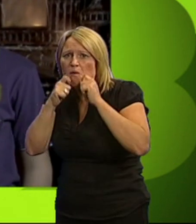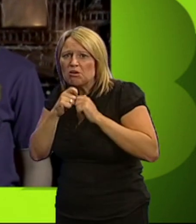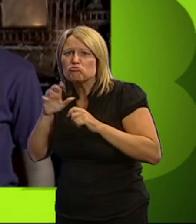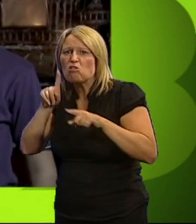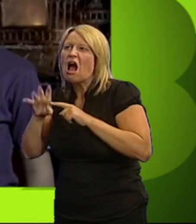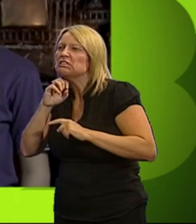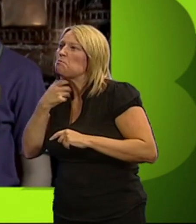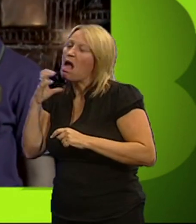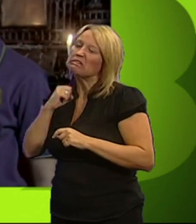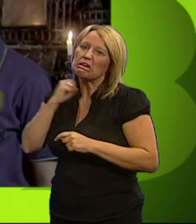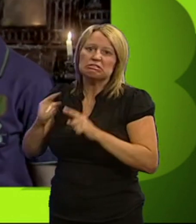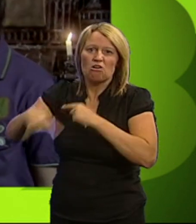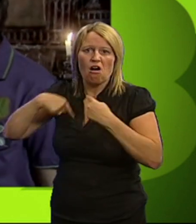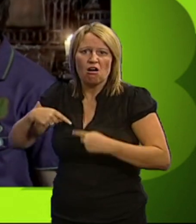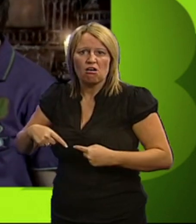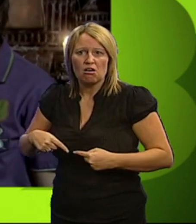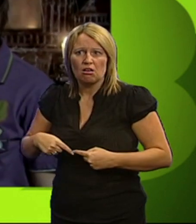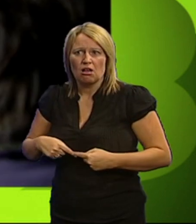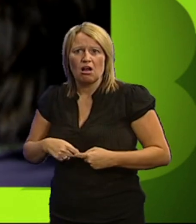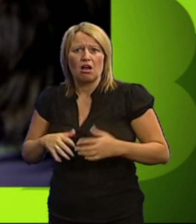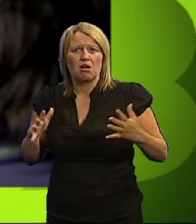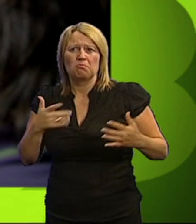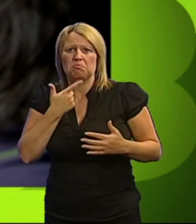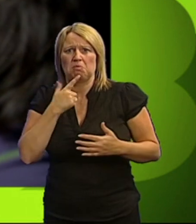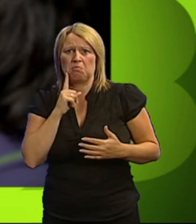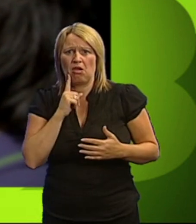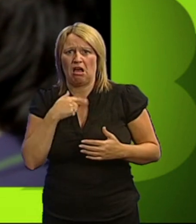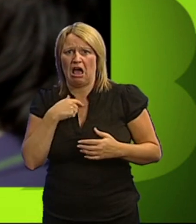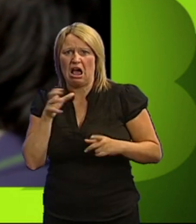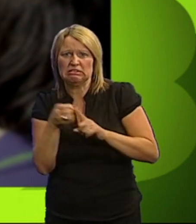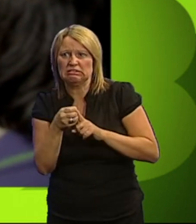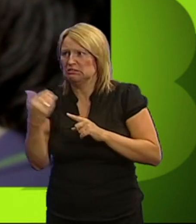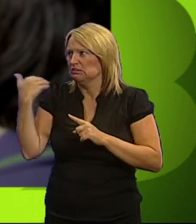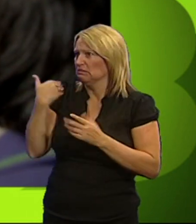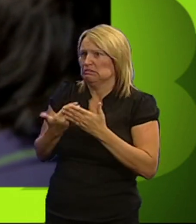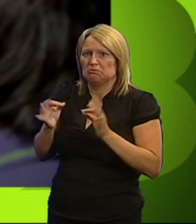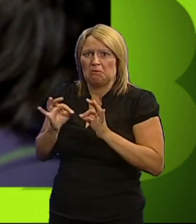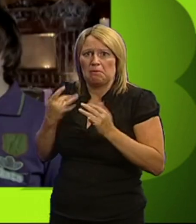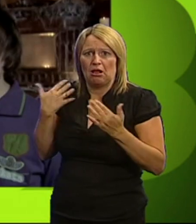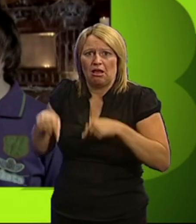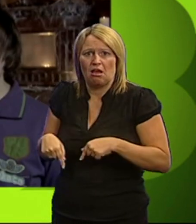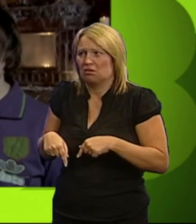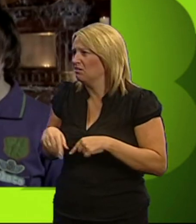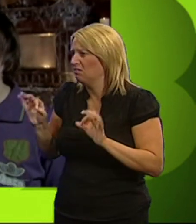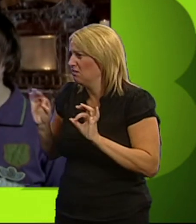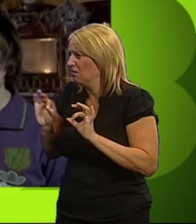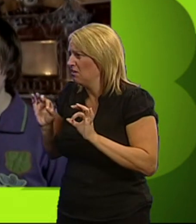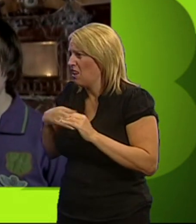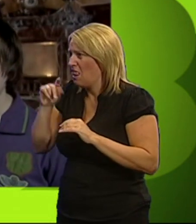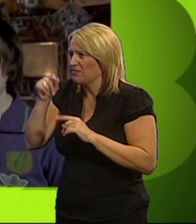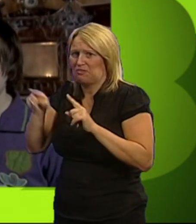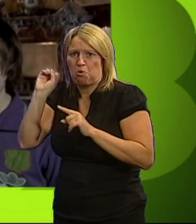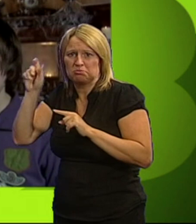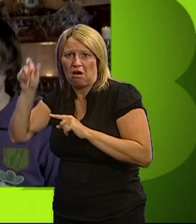another full-grown vampire roaming around trying to bite people's heads off. Oh, come on, how many people have I attacked since we got here? Dad, we've had 11 different